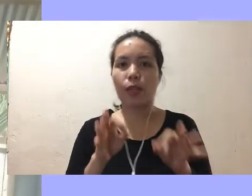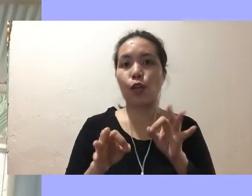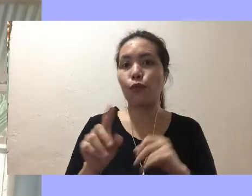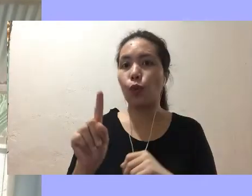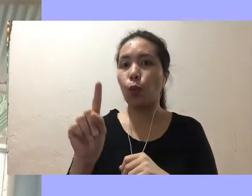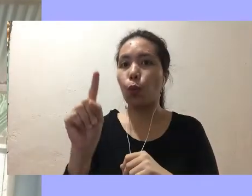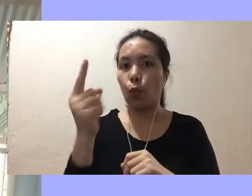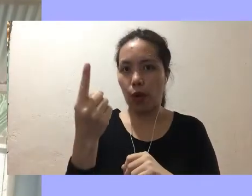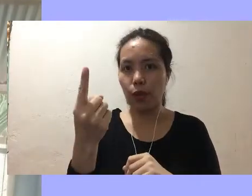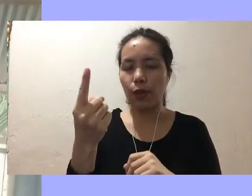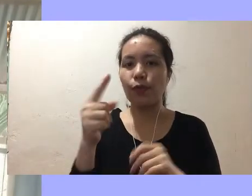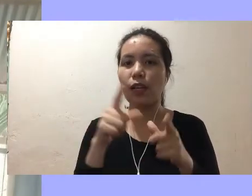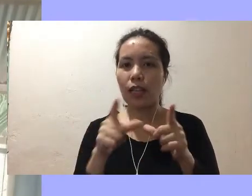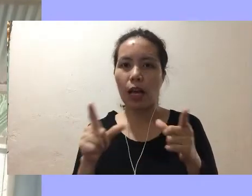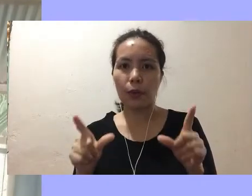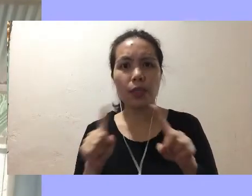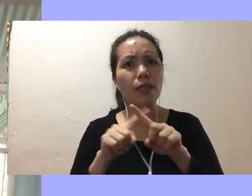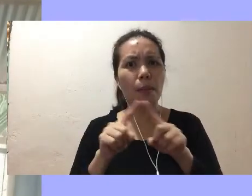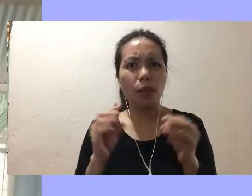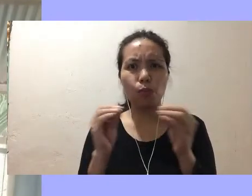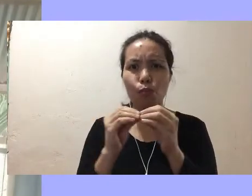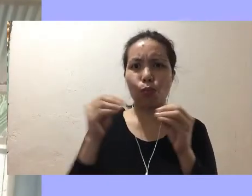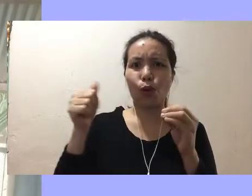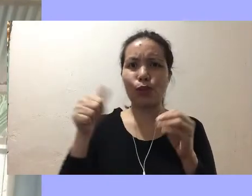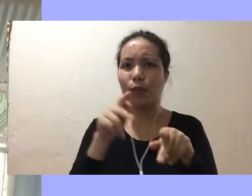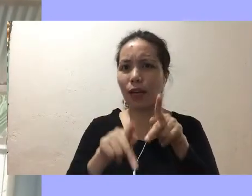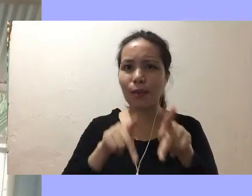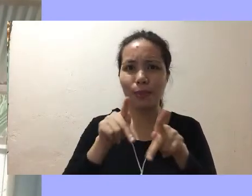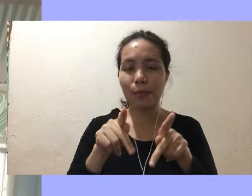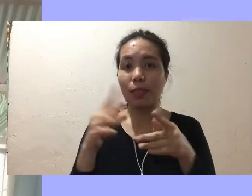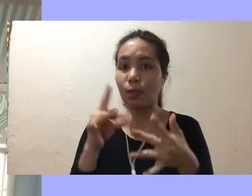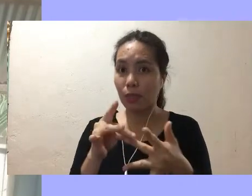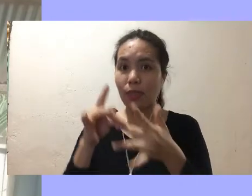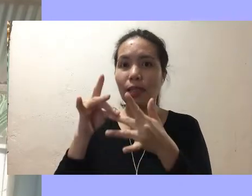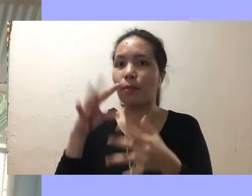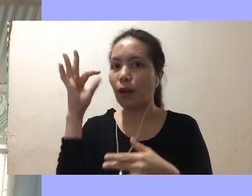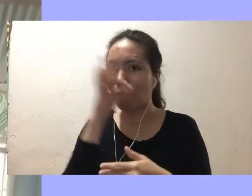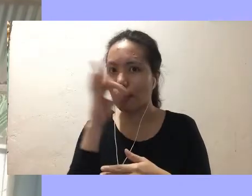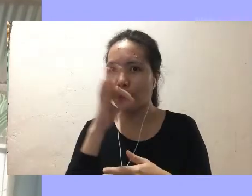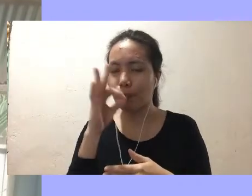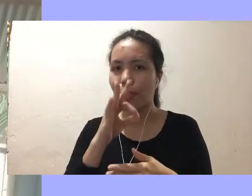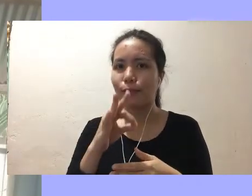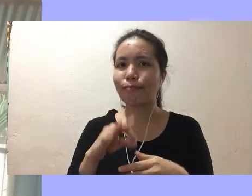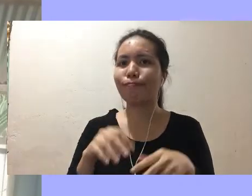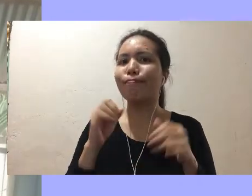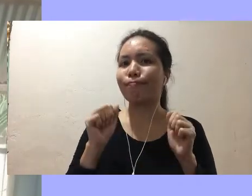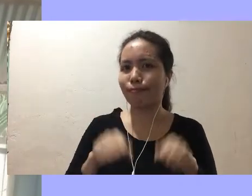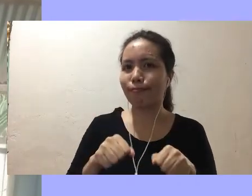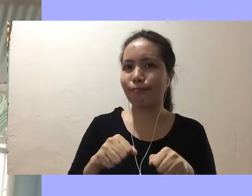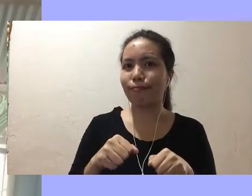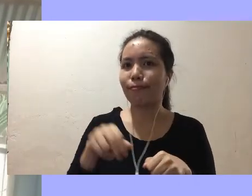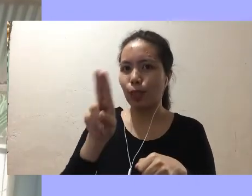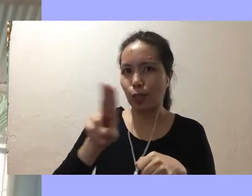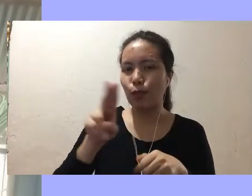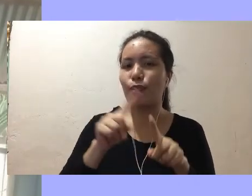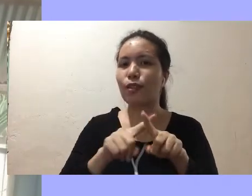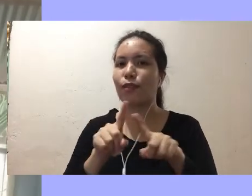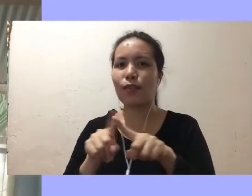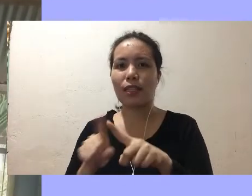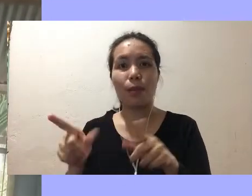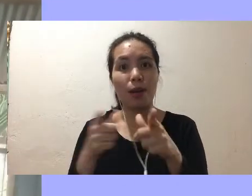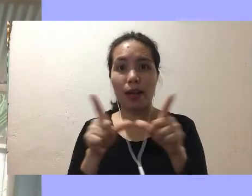is assessed in only one of their language. But most of the people, especially Filipinos, can speak